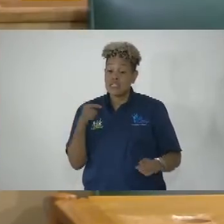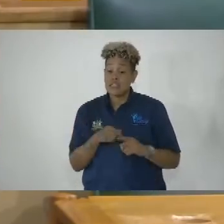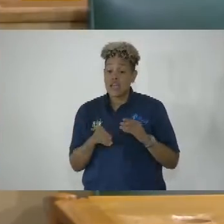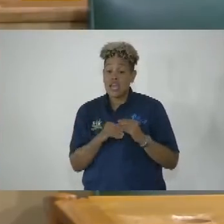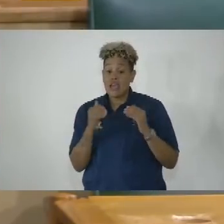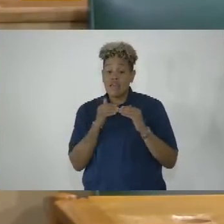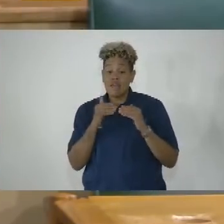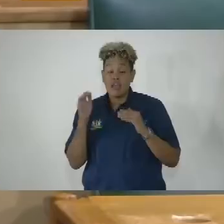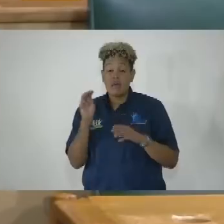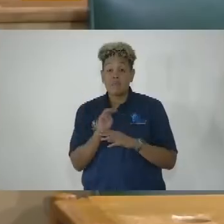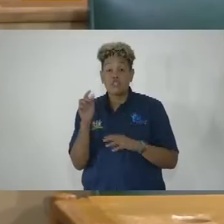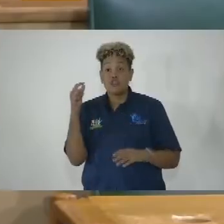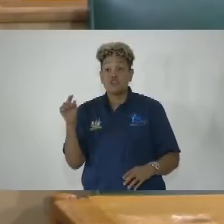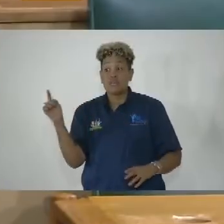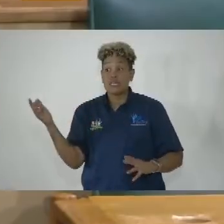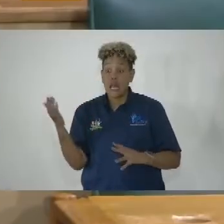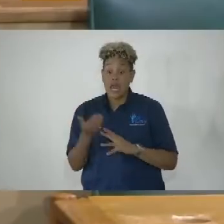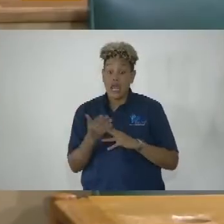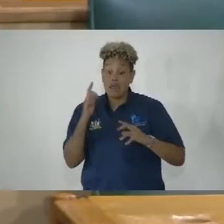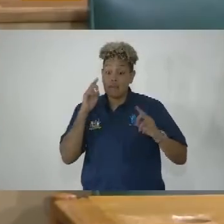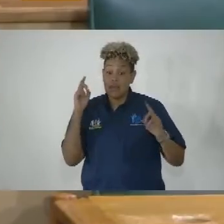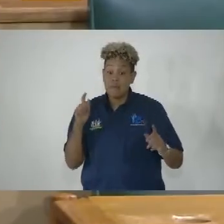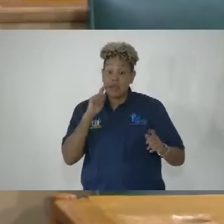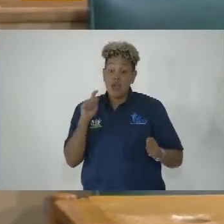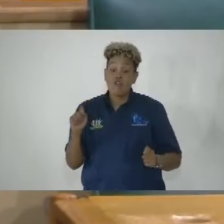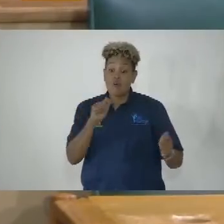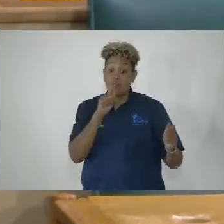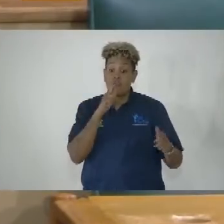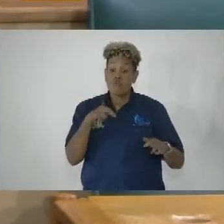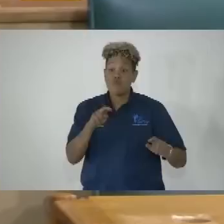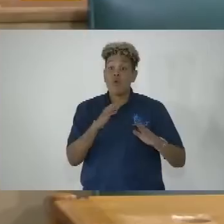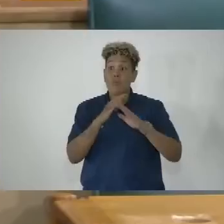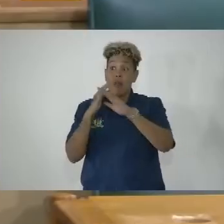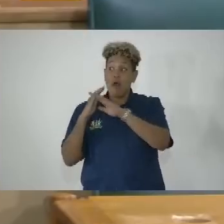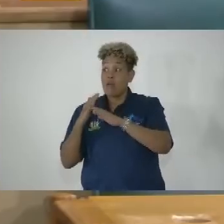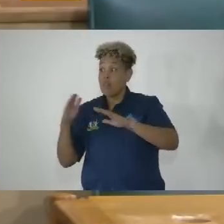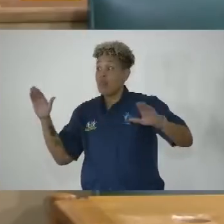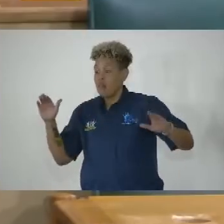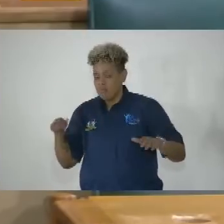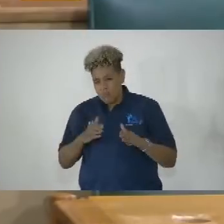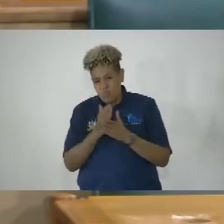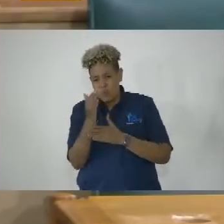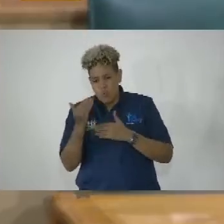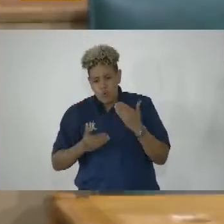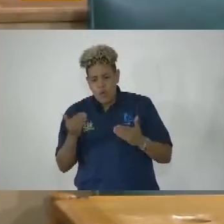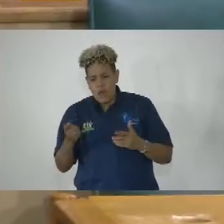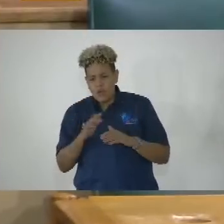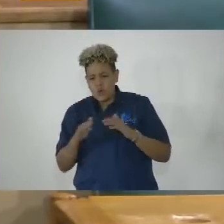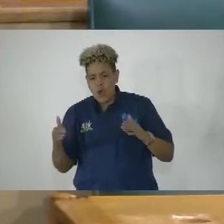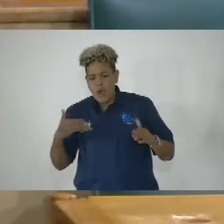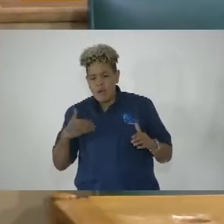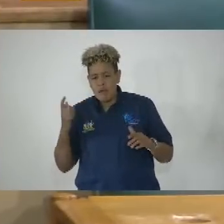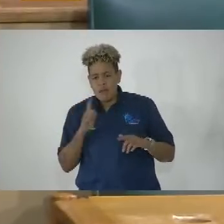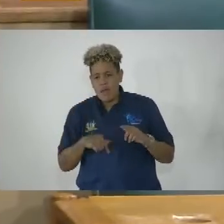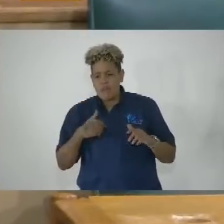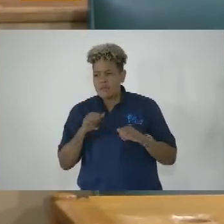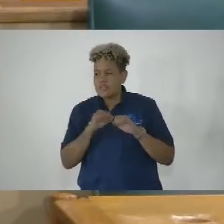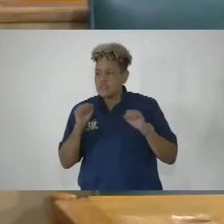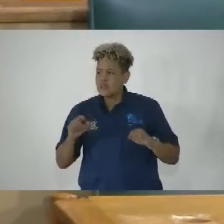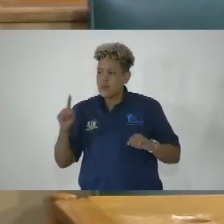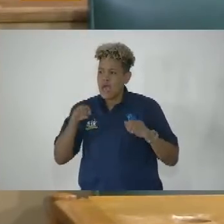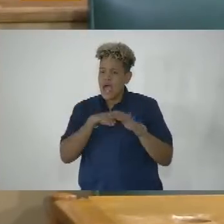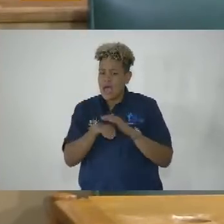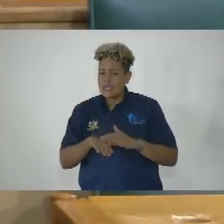fairness to him, he intervened and removed the roadblock. However, we can't have a system where access